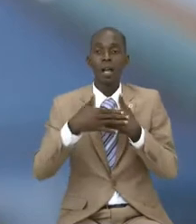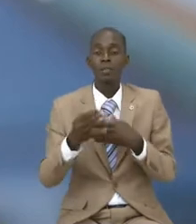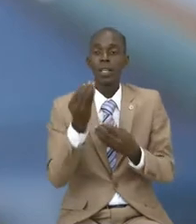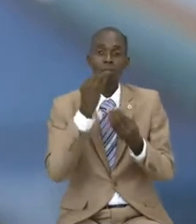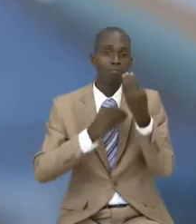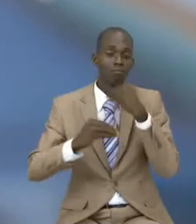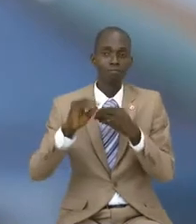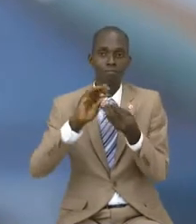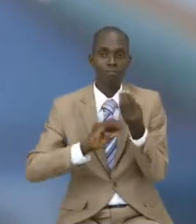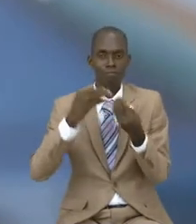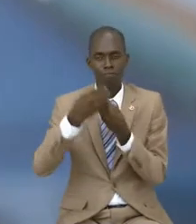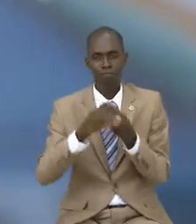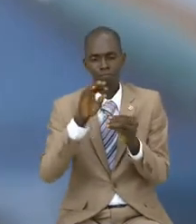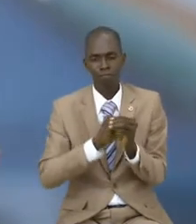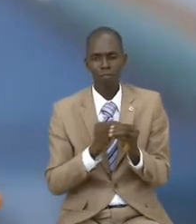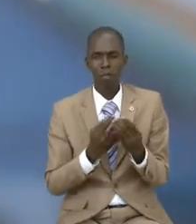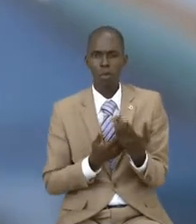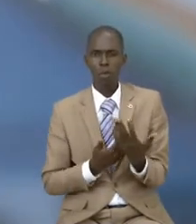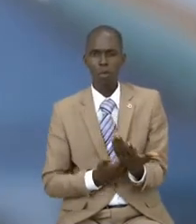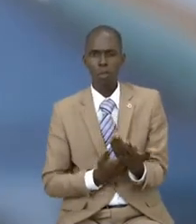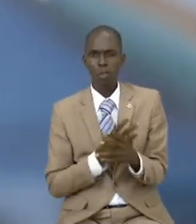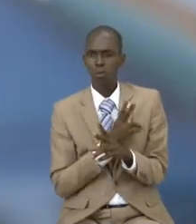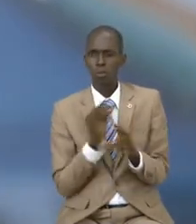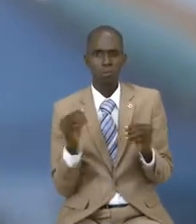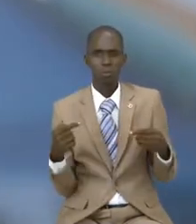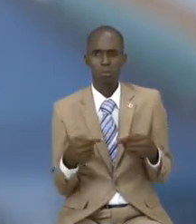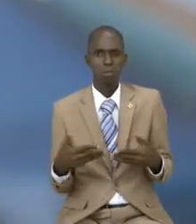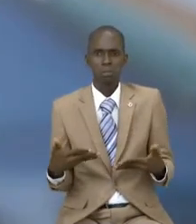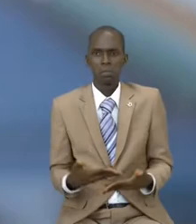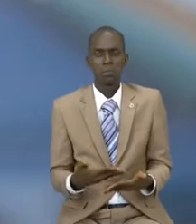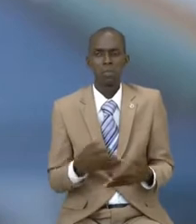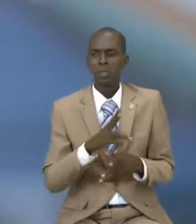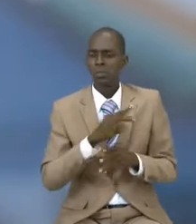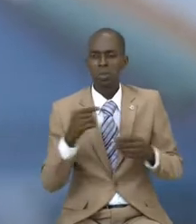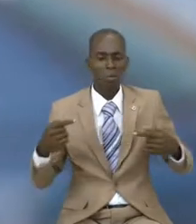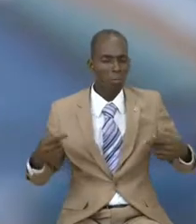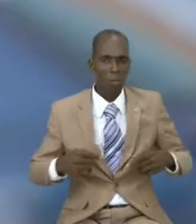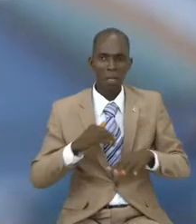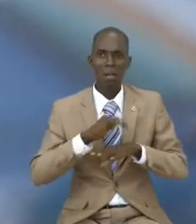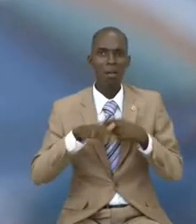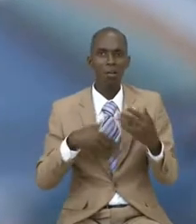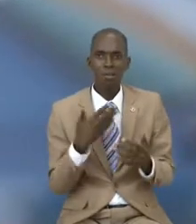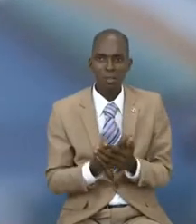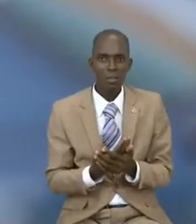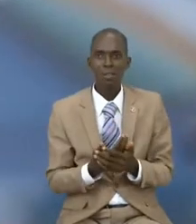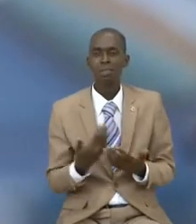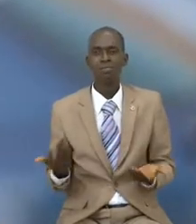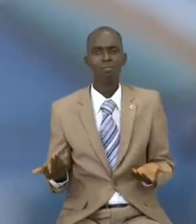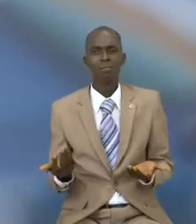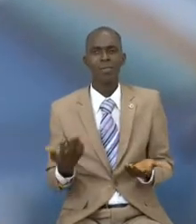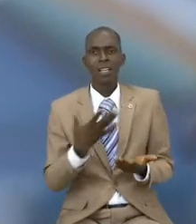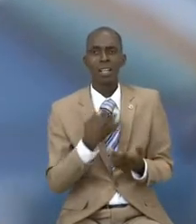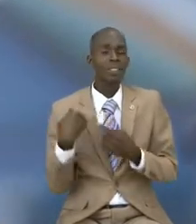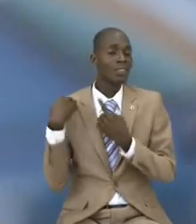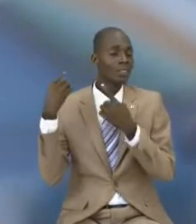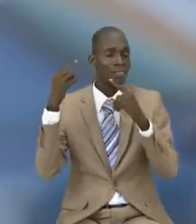I observed myself. The tummy didn't, I didn't have any tummy pain. the navel, the second one didn't strip out. And since then up to now,